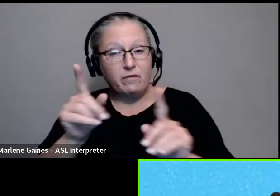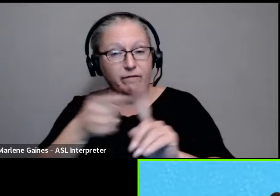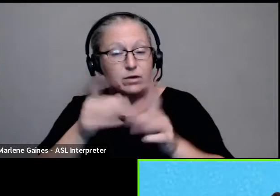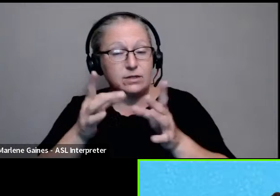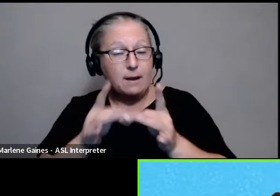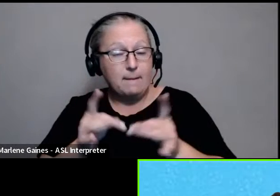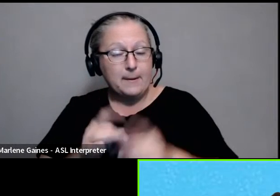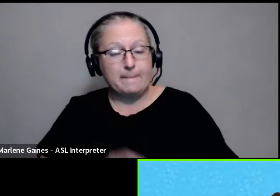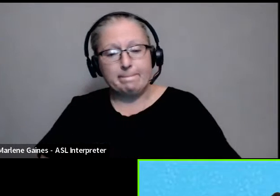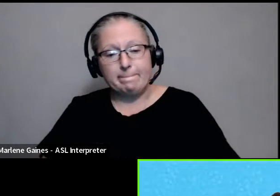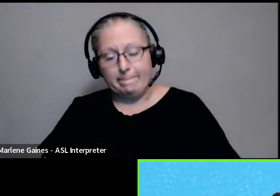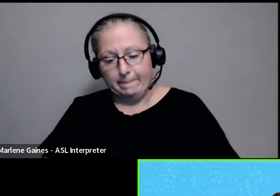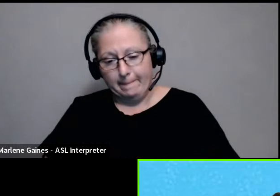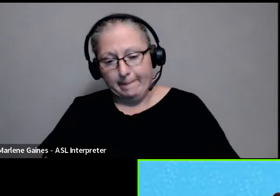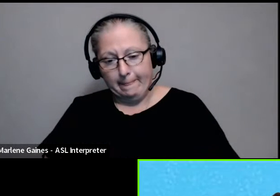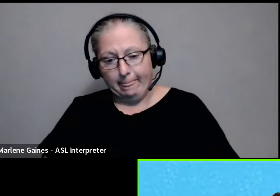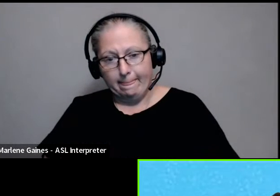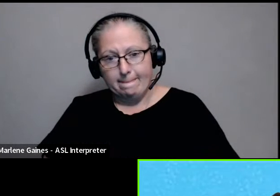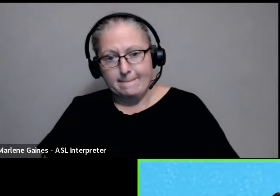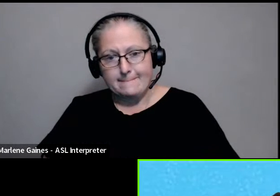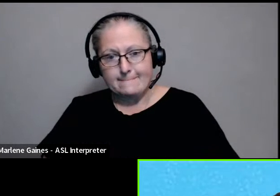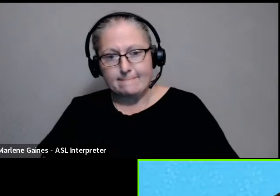comment.